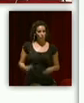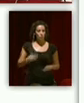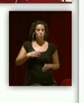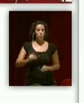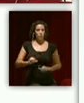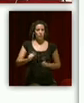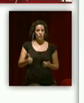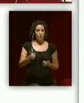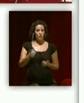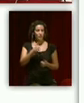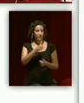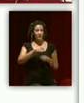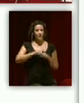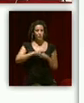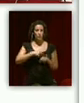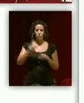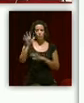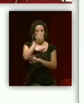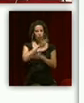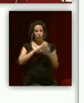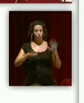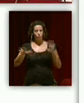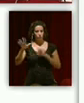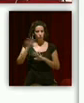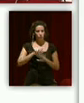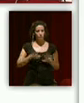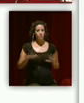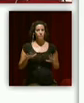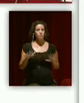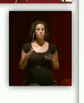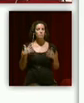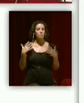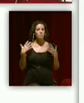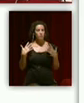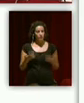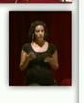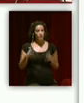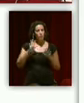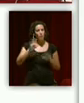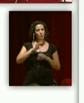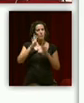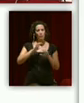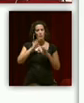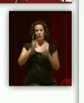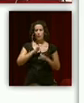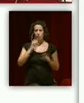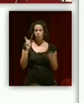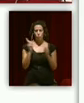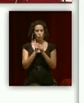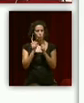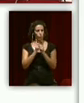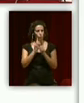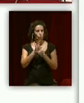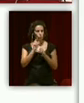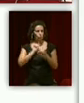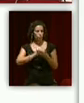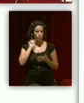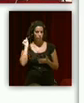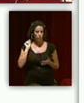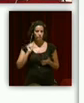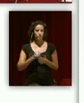naive users, this type of display might lead to confusion. However, as I said, there is a very